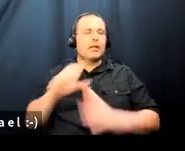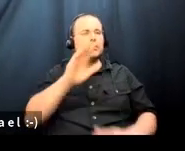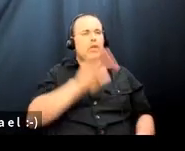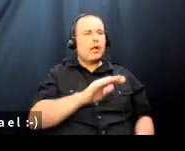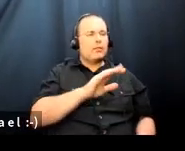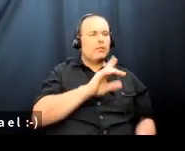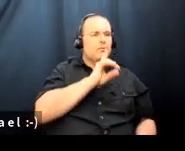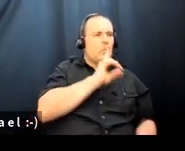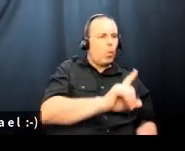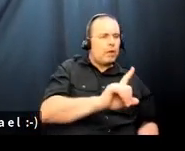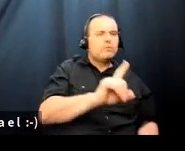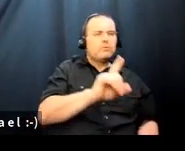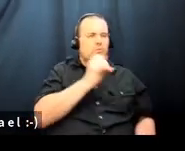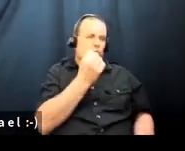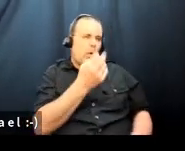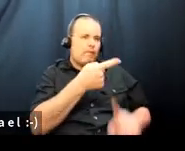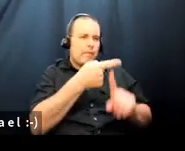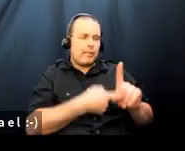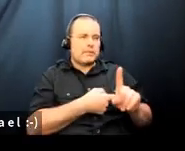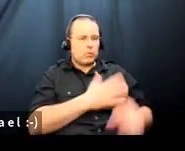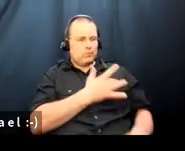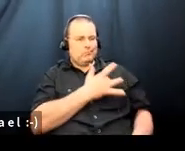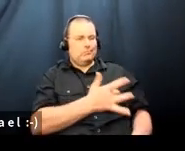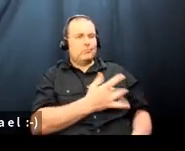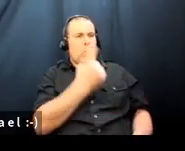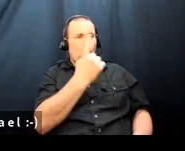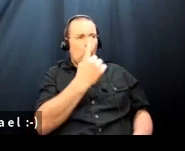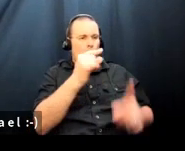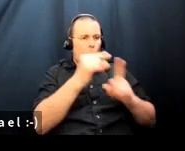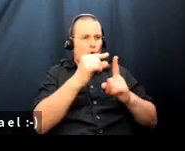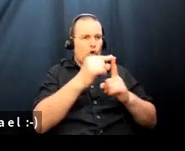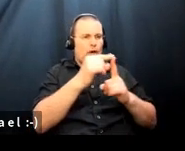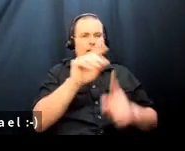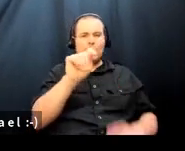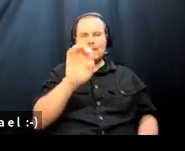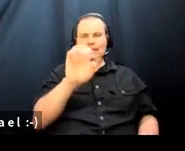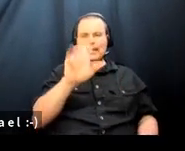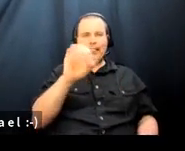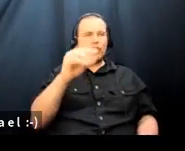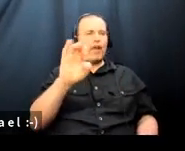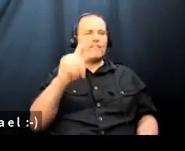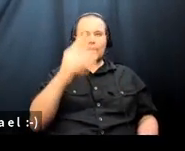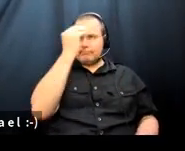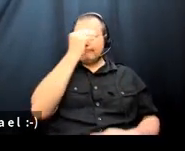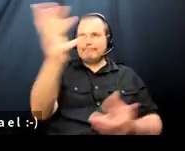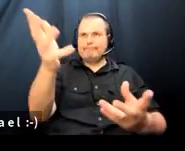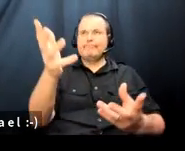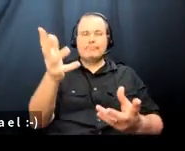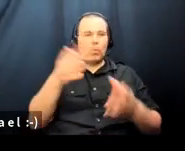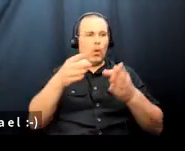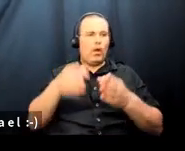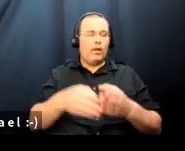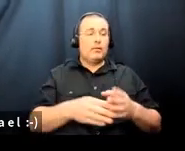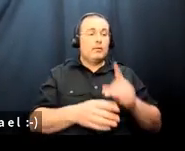that child is going to use one word in a telegraphic manner to get their point across. Two words by age 2,